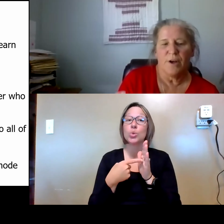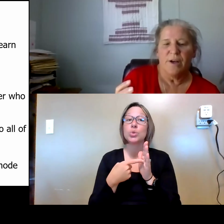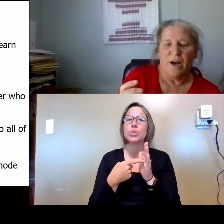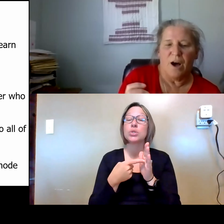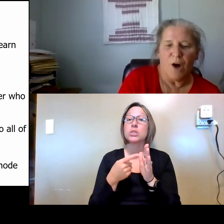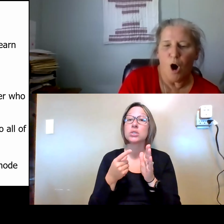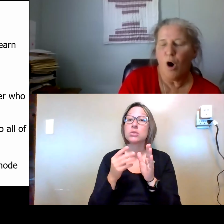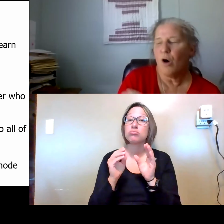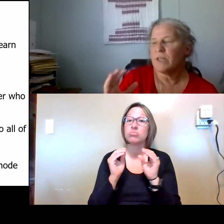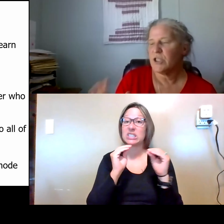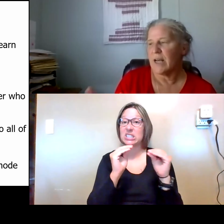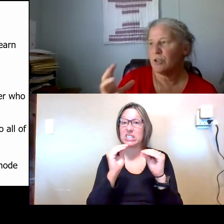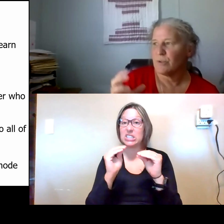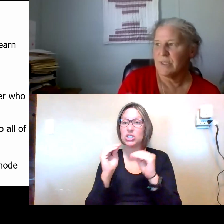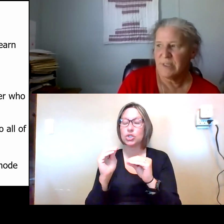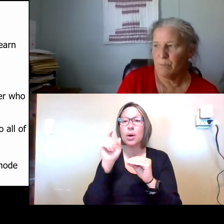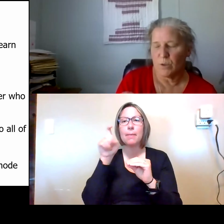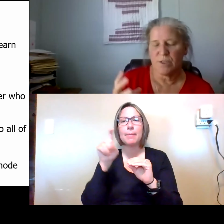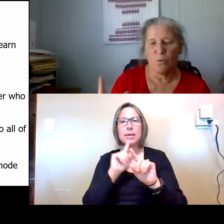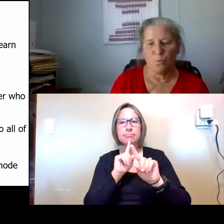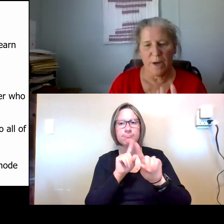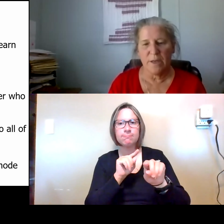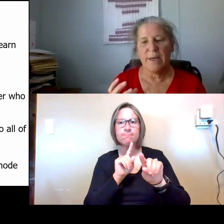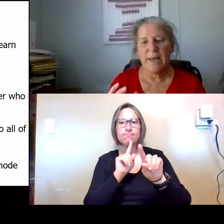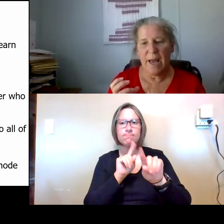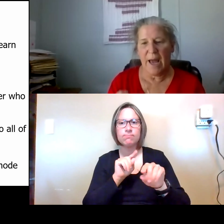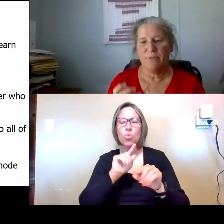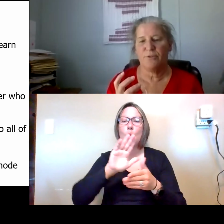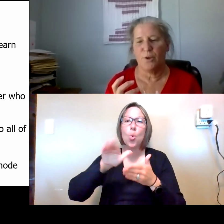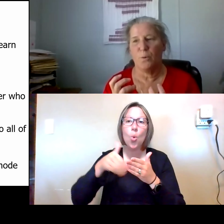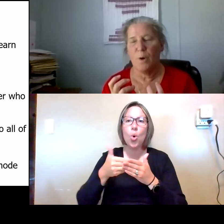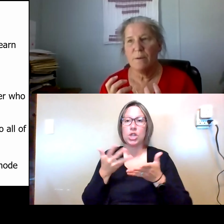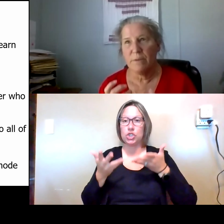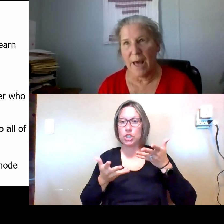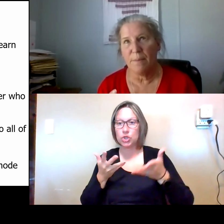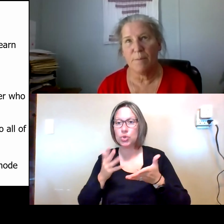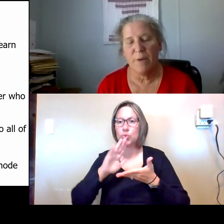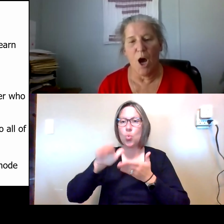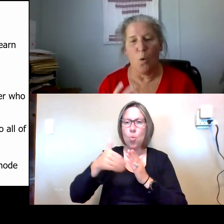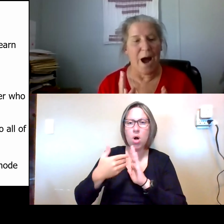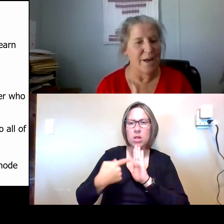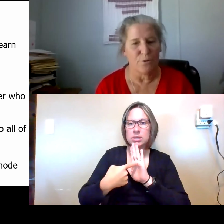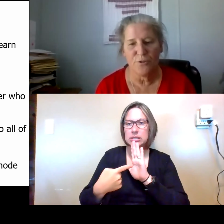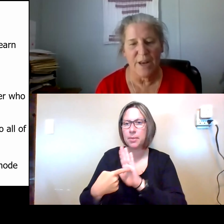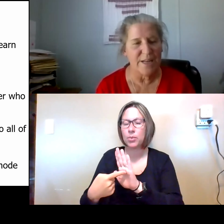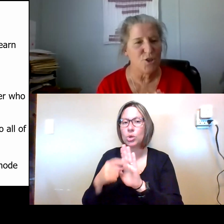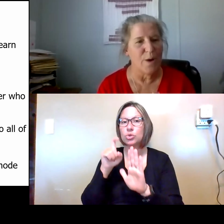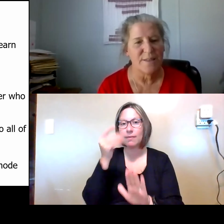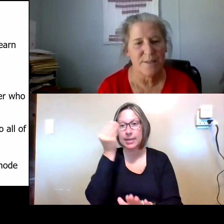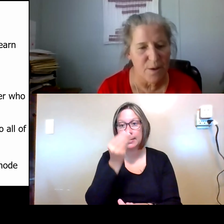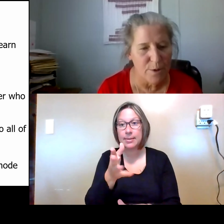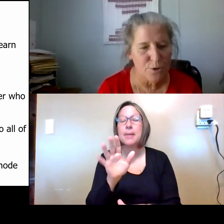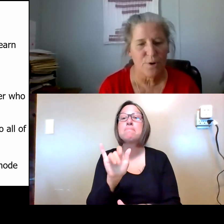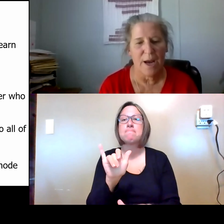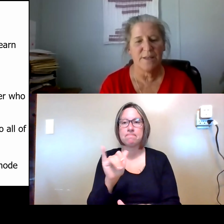responsive of all the gestures and symbols. So you really have to let them know, I understand you,